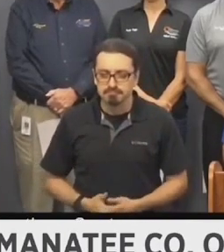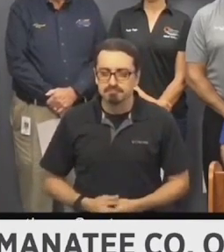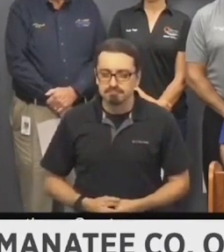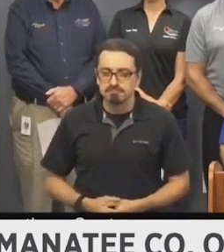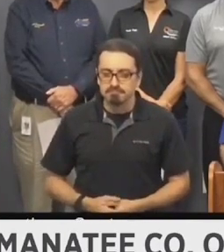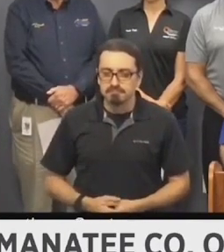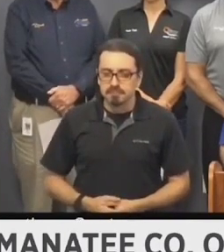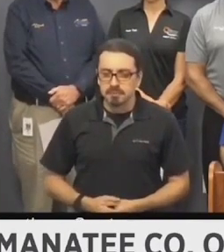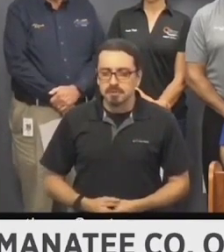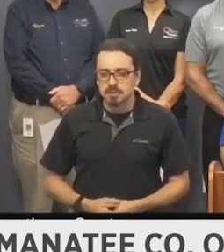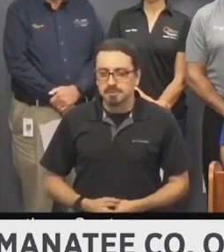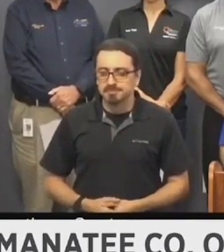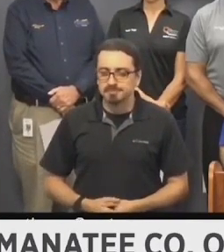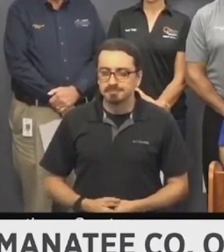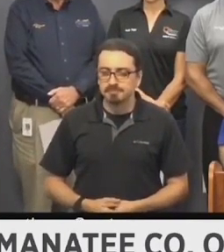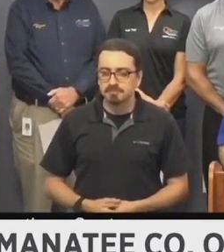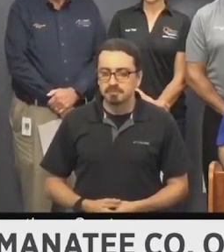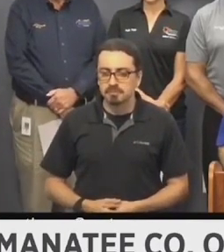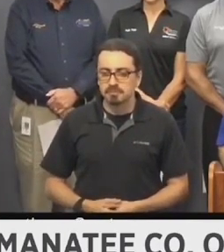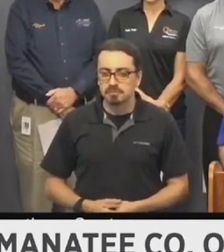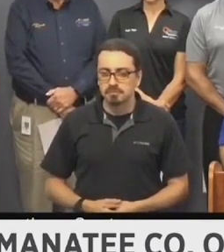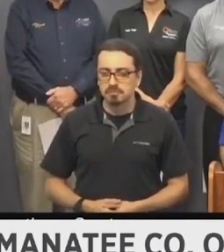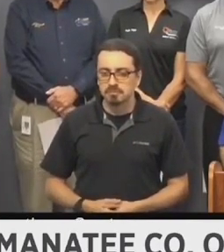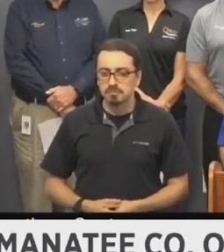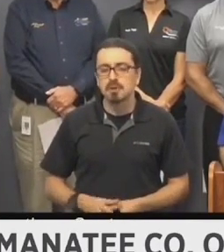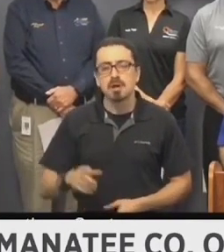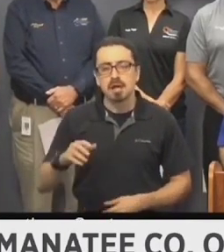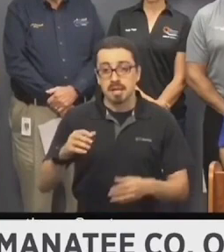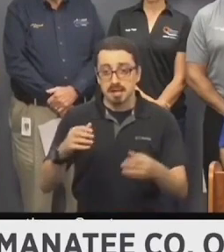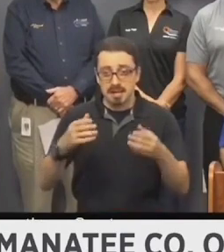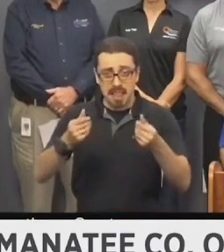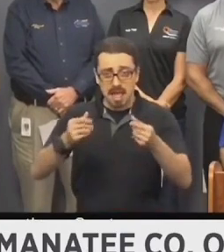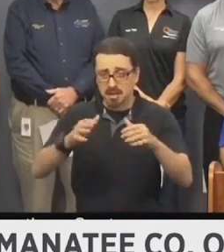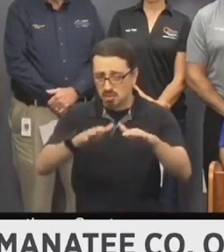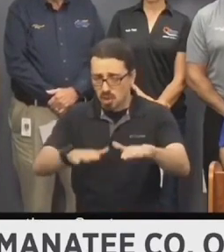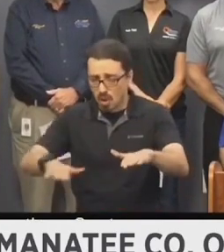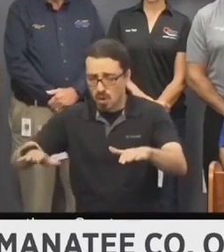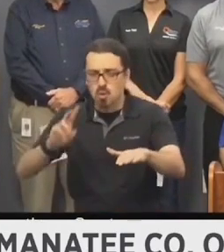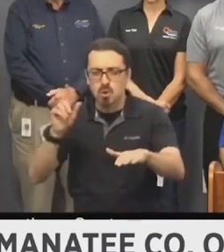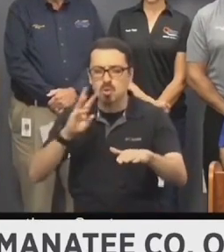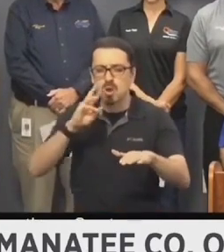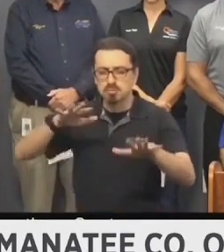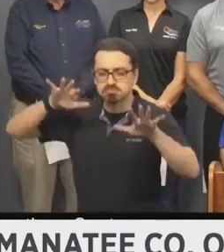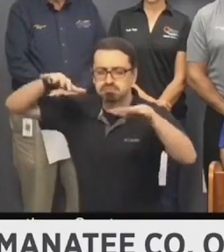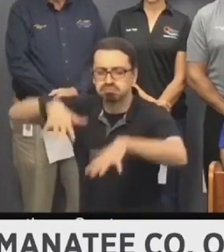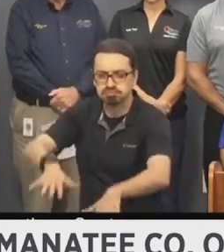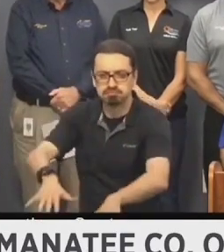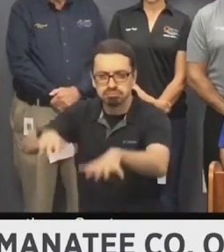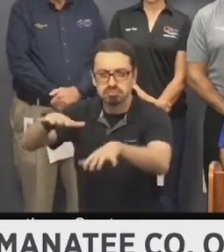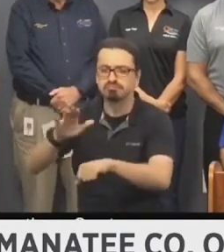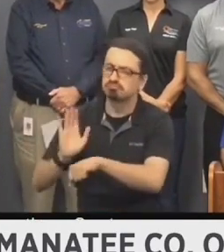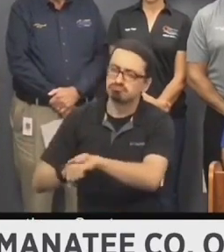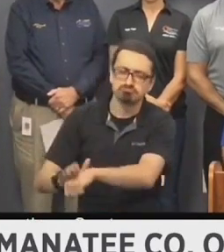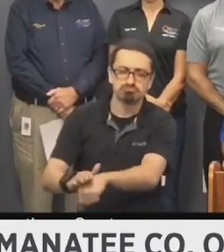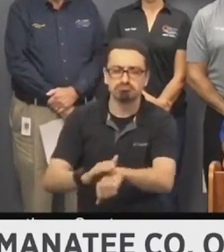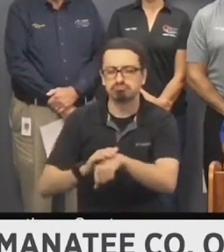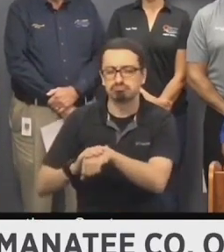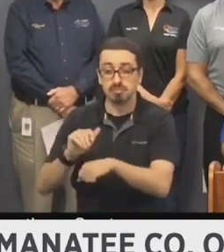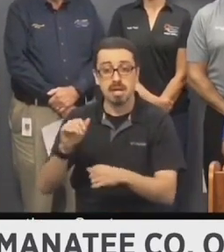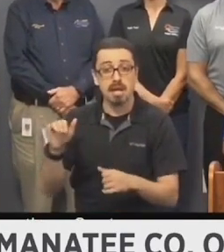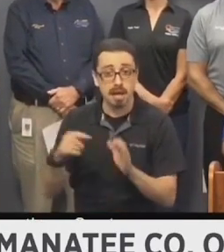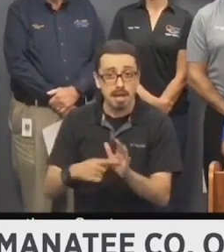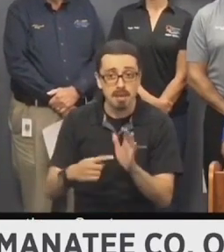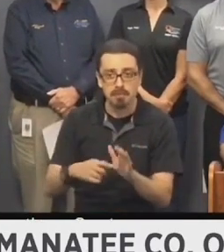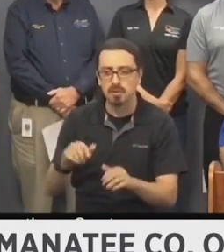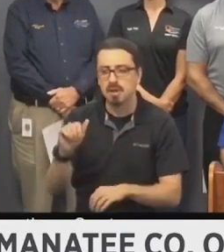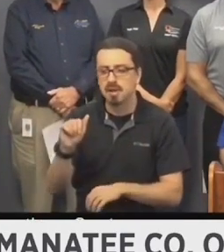Low-lying areas and flood-prone areas already have standing water in them. I was out on Anna Maria Island and Longboat Key this afternoon, and